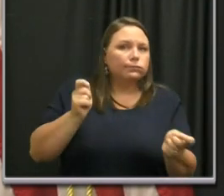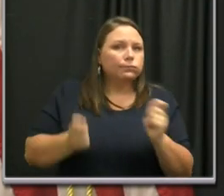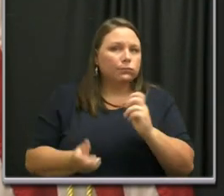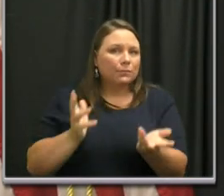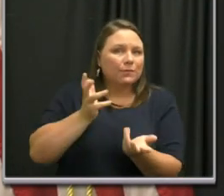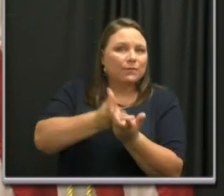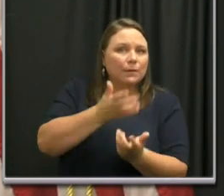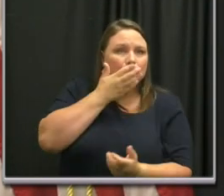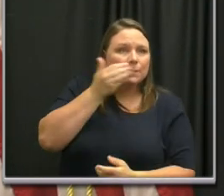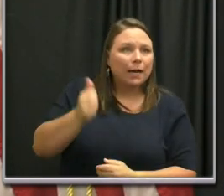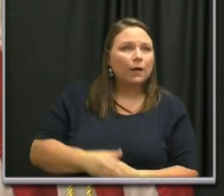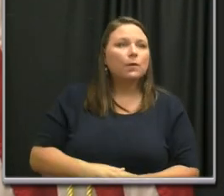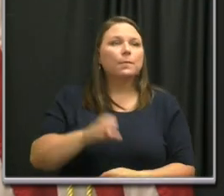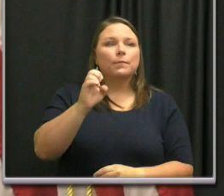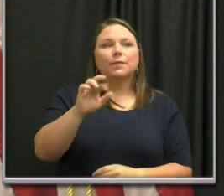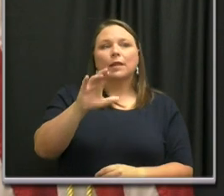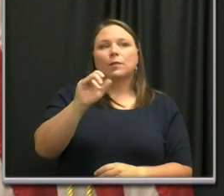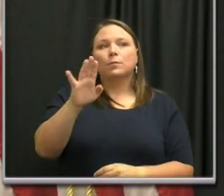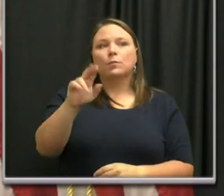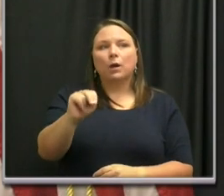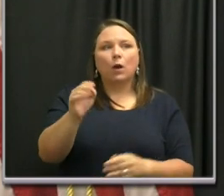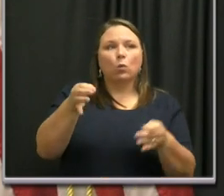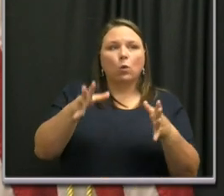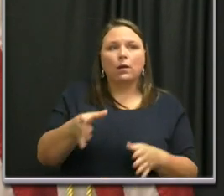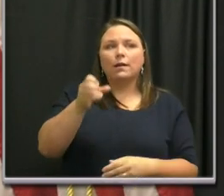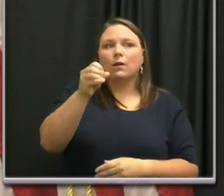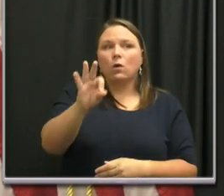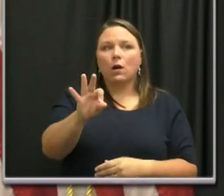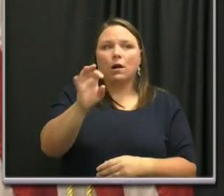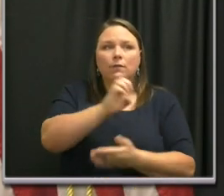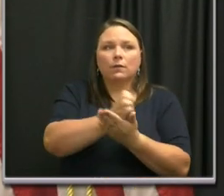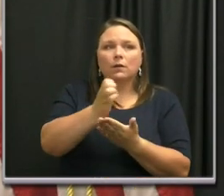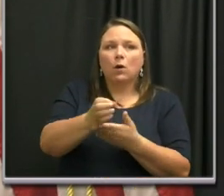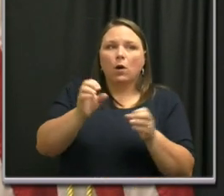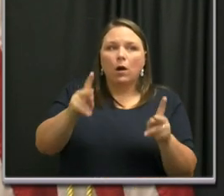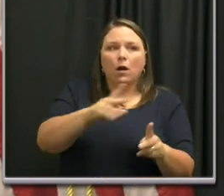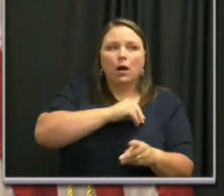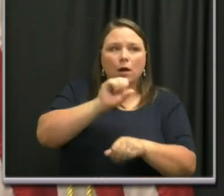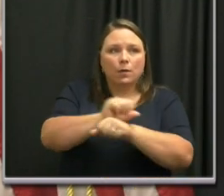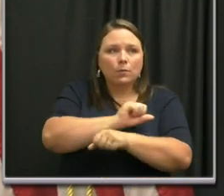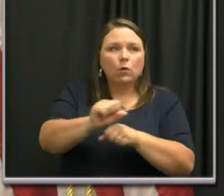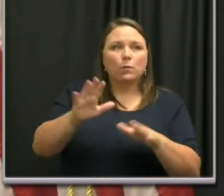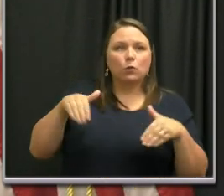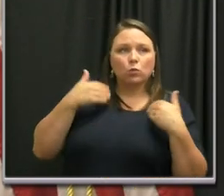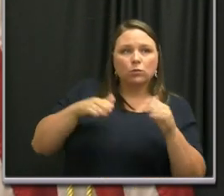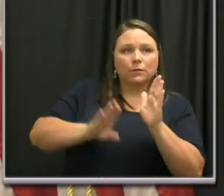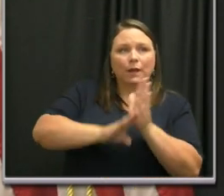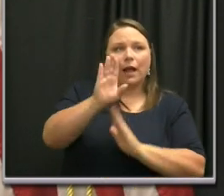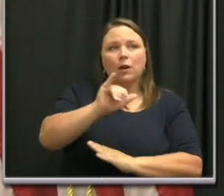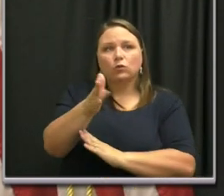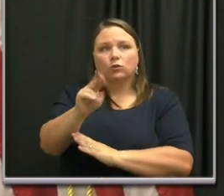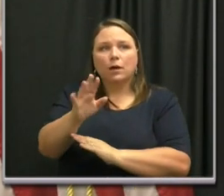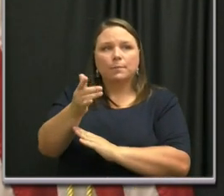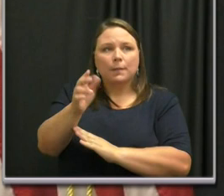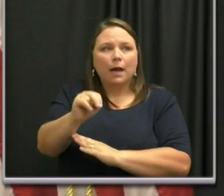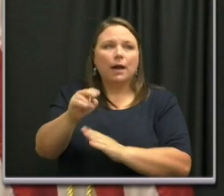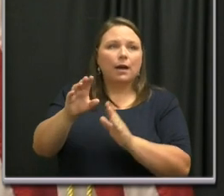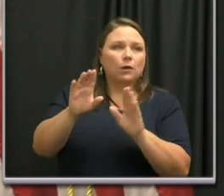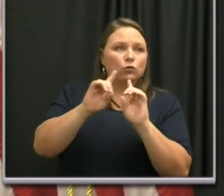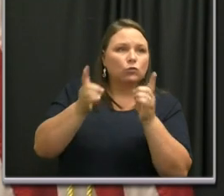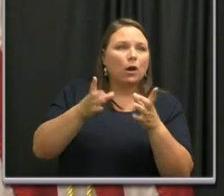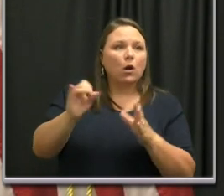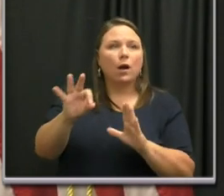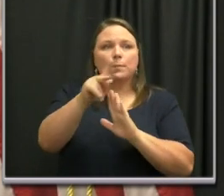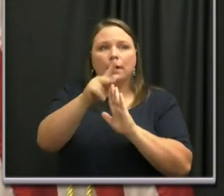Brown, Coordinator of Economic Opportunity and Empowerment and Youth Development, and John Bunton, the Director of Policy and Community Safety,